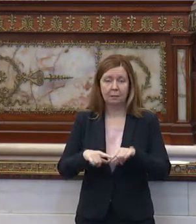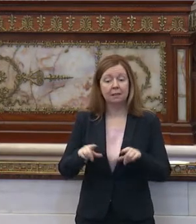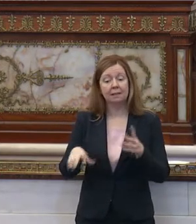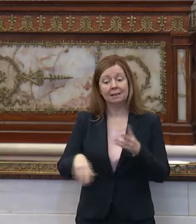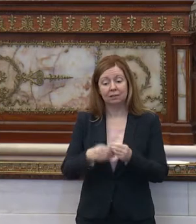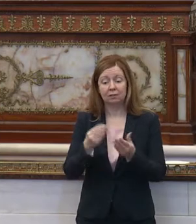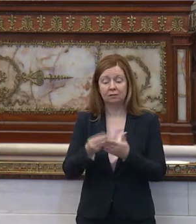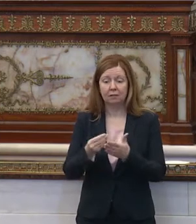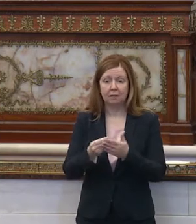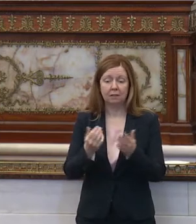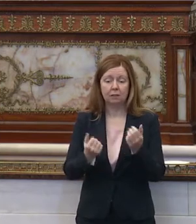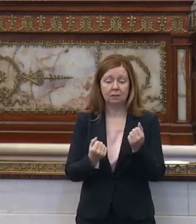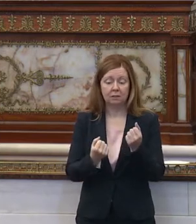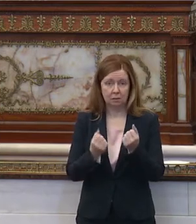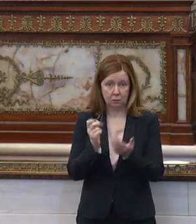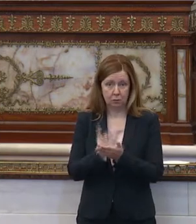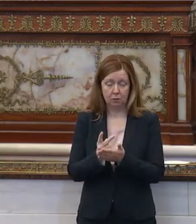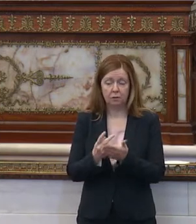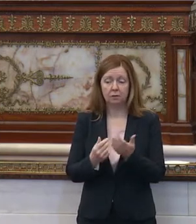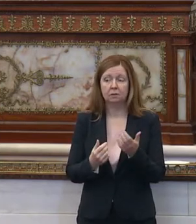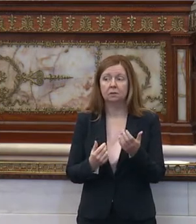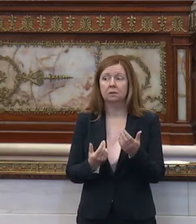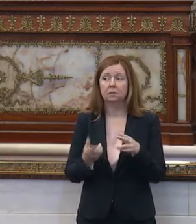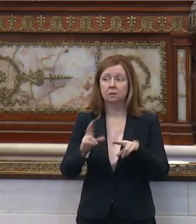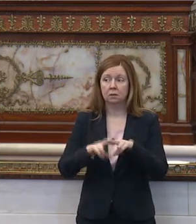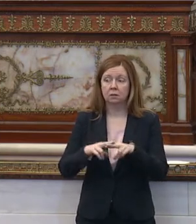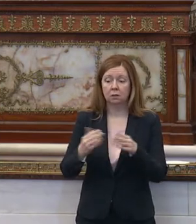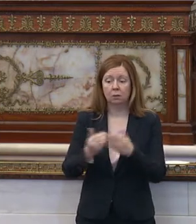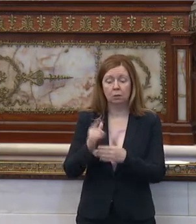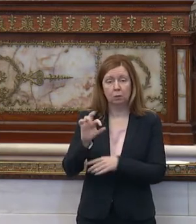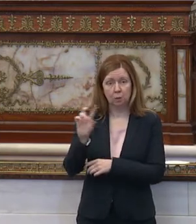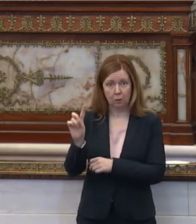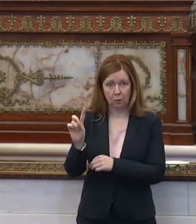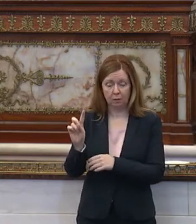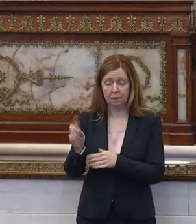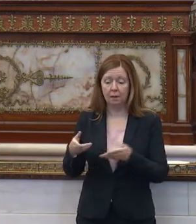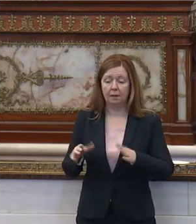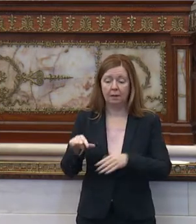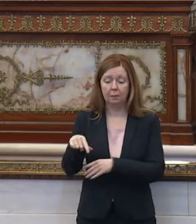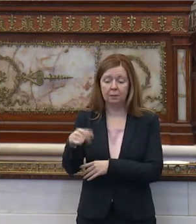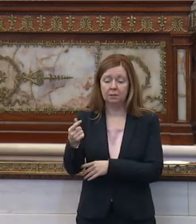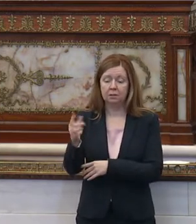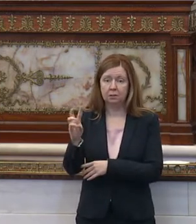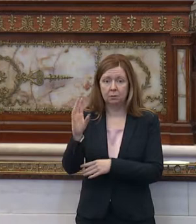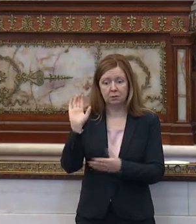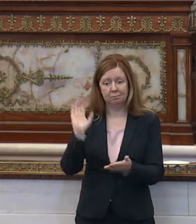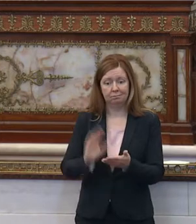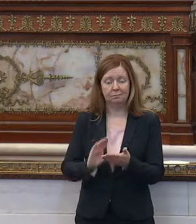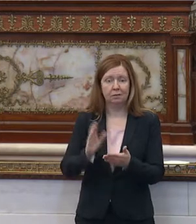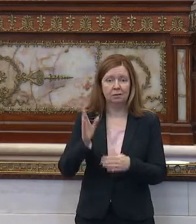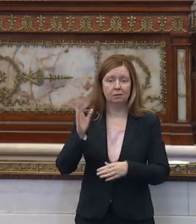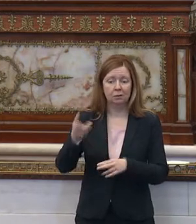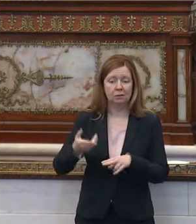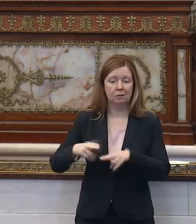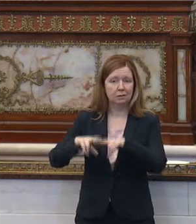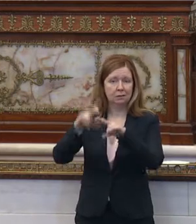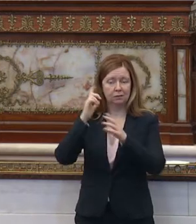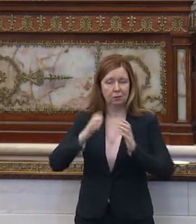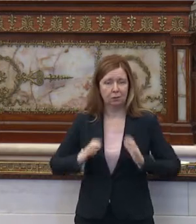also approved to improve efficiency and increase revenues through new load additions, which will allow PGW to minimize future rate increases for our